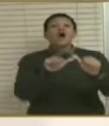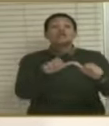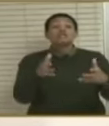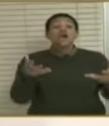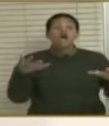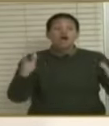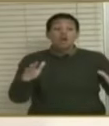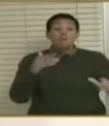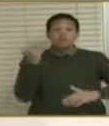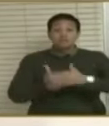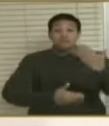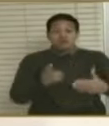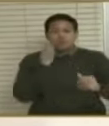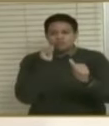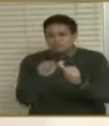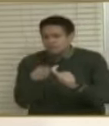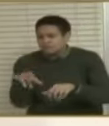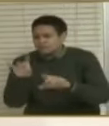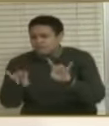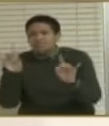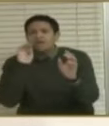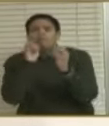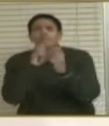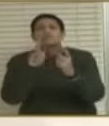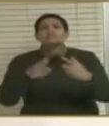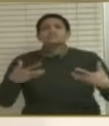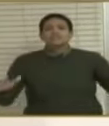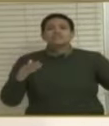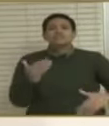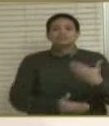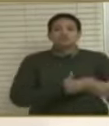the process. We have had